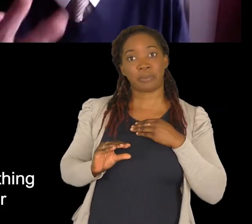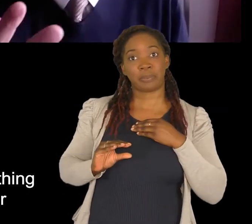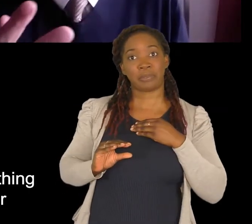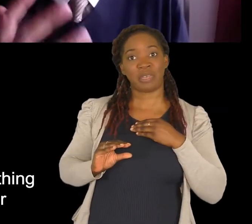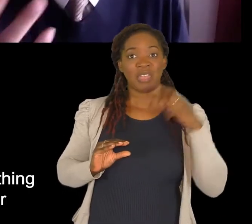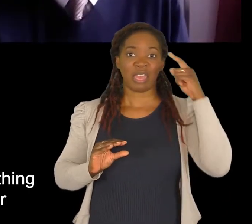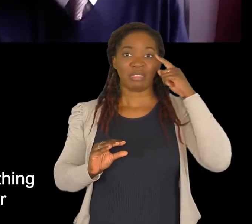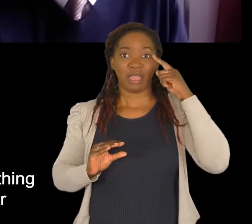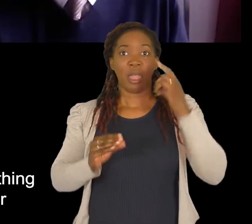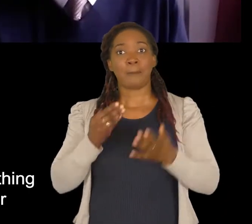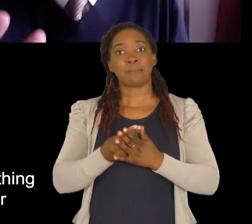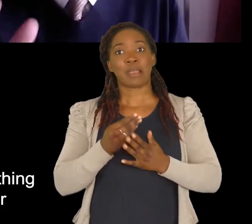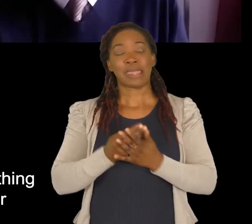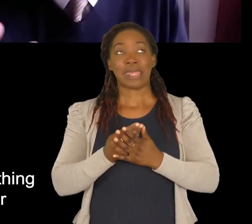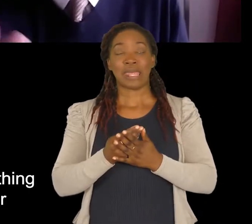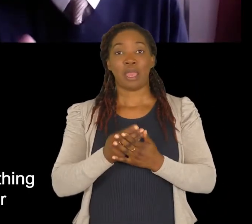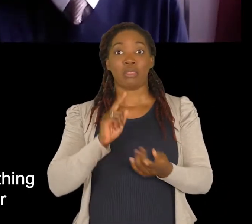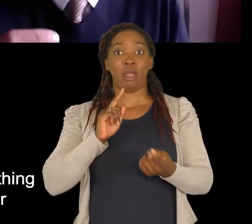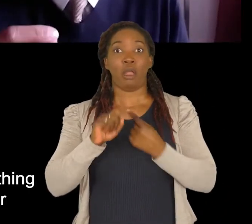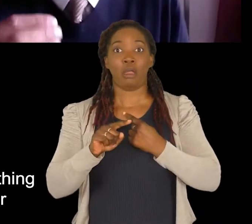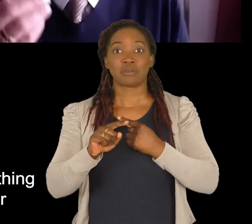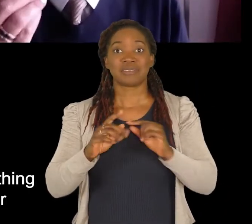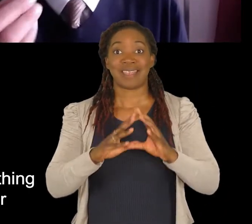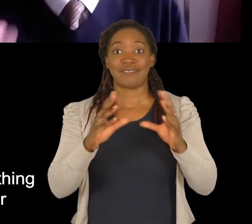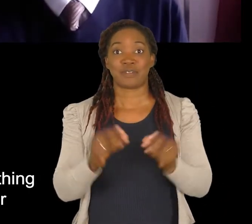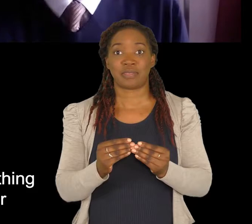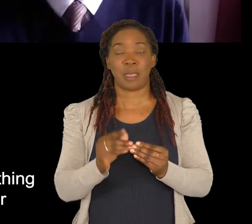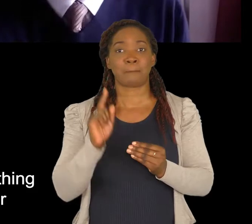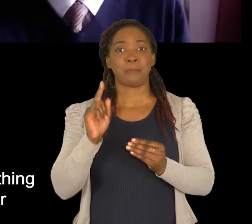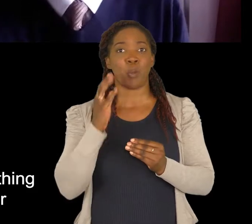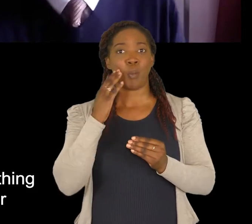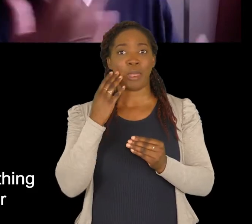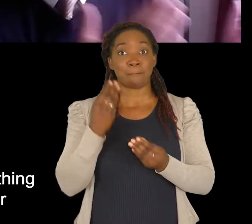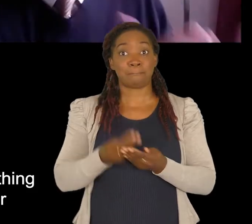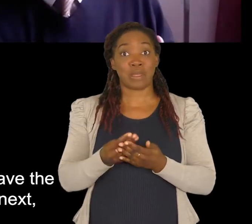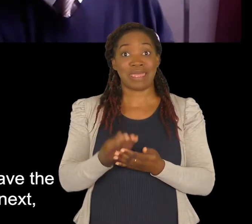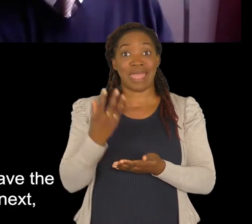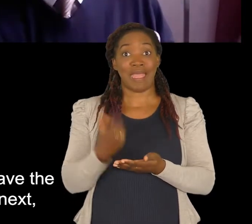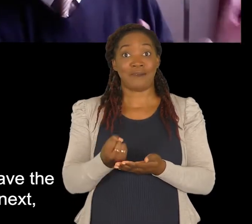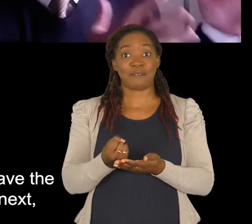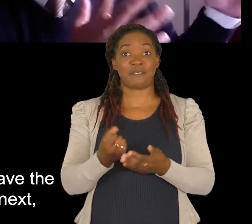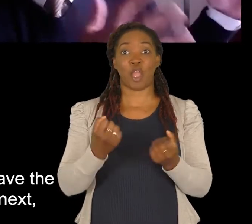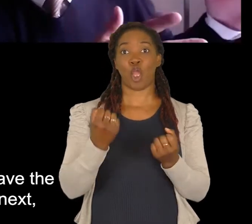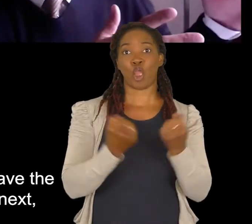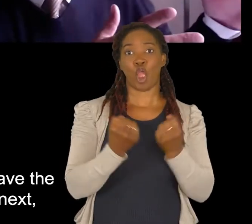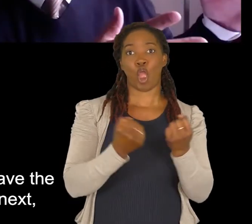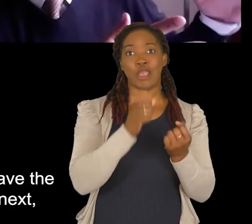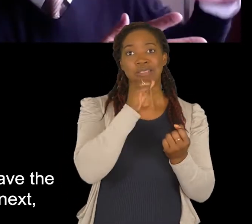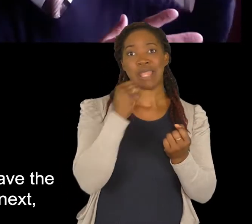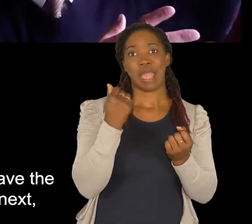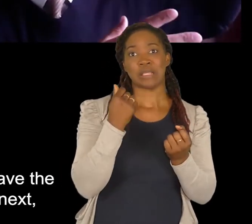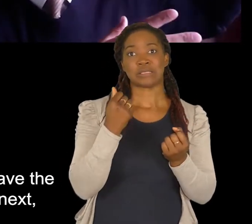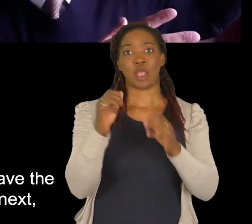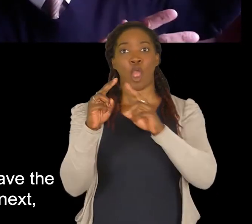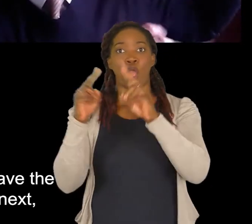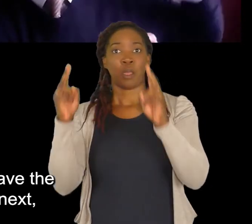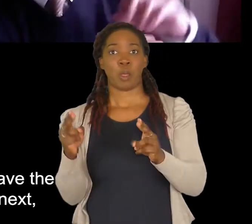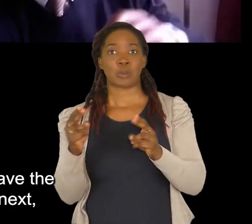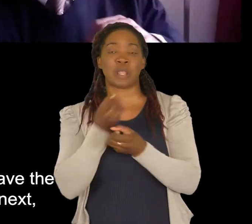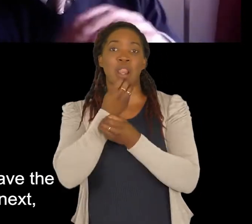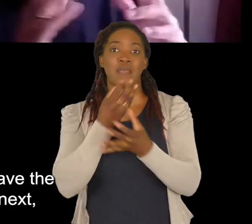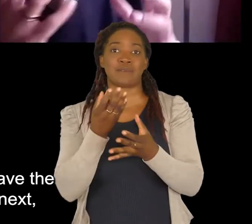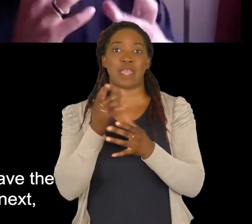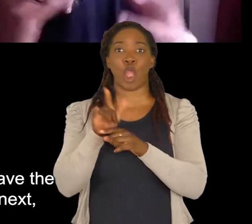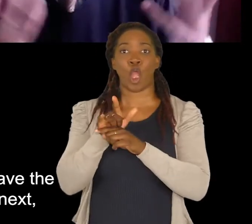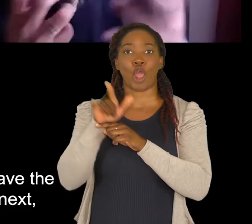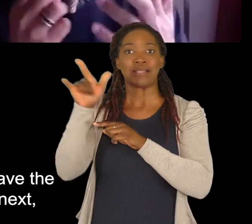money is the answer to everything, okay? But when you have money and you have your Porsche and you have a nice house and you have holidays and you